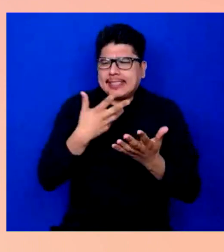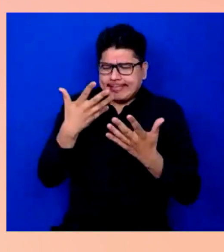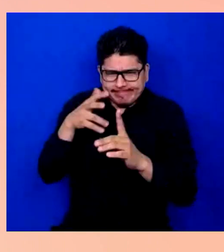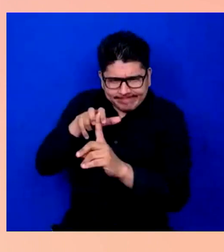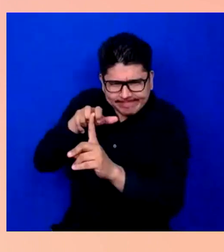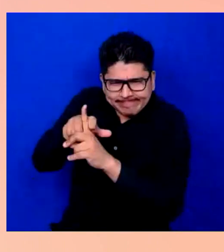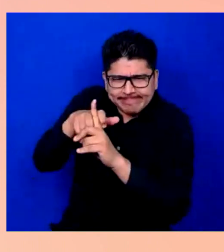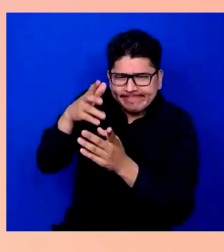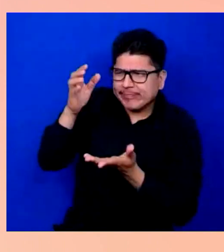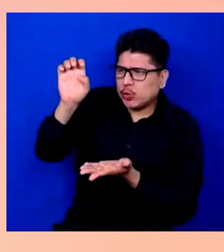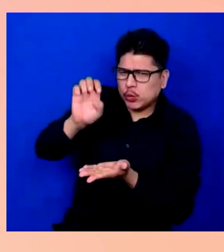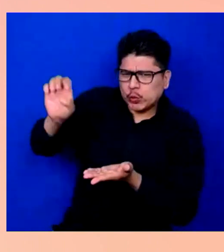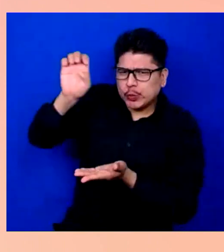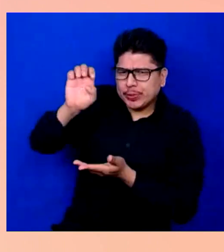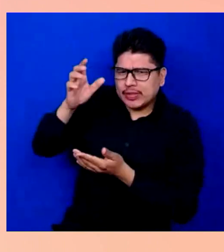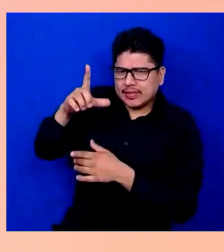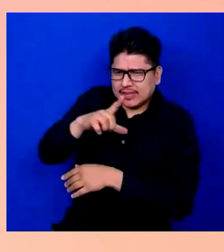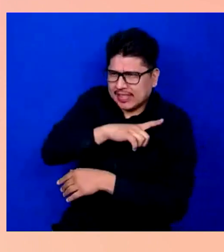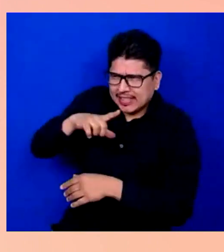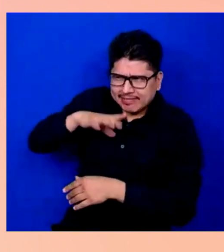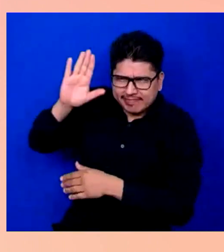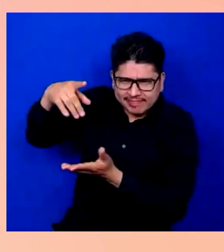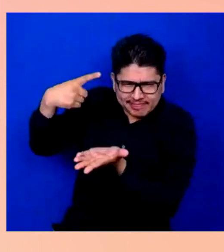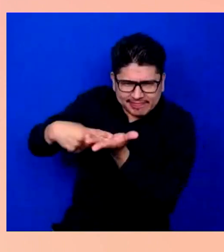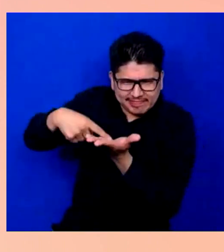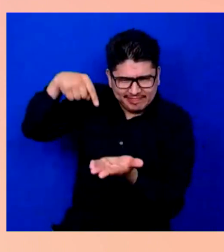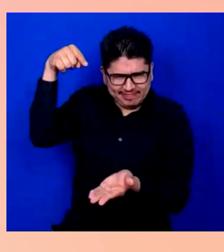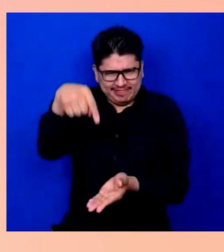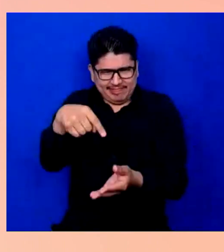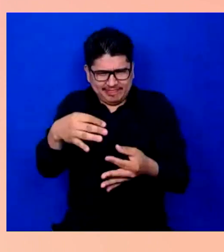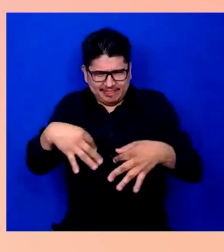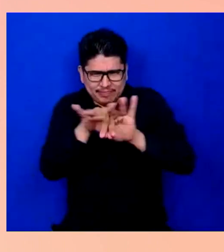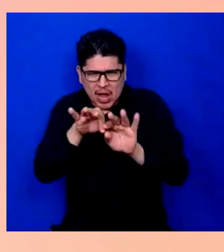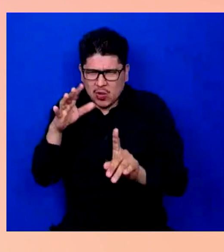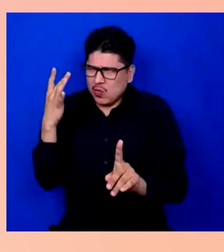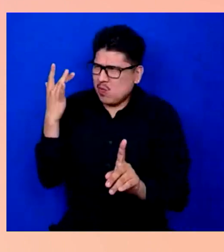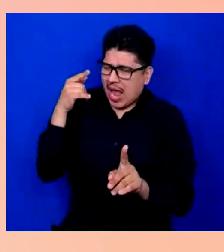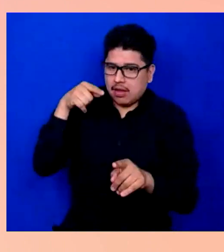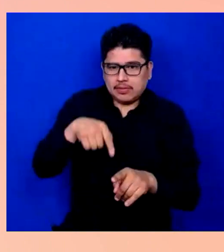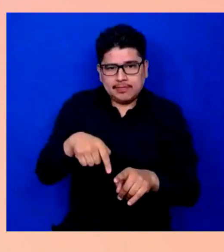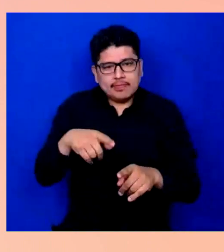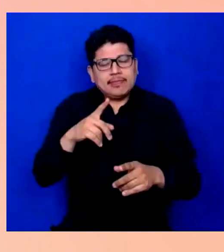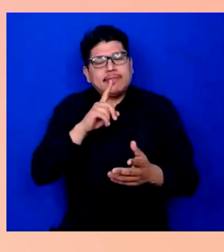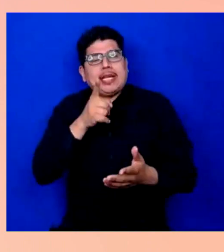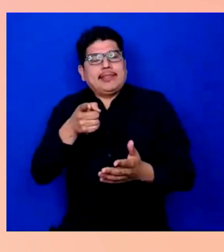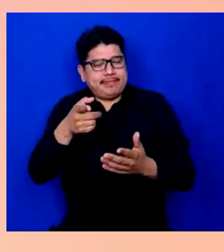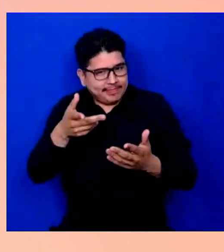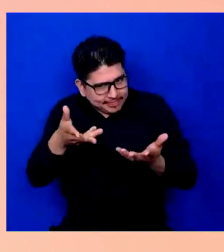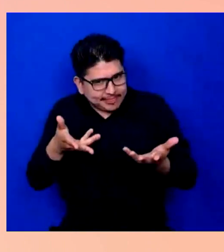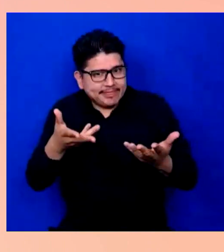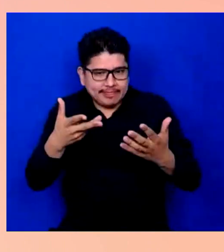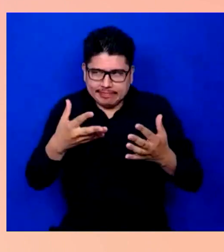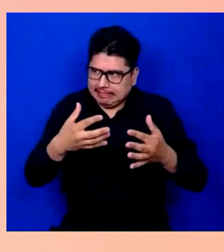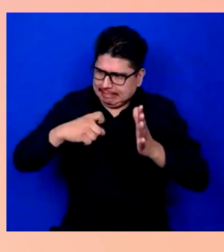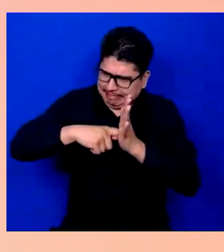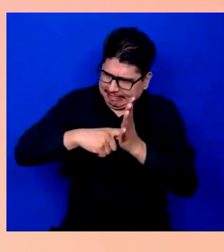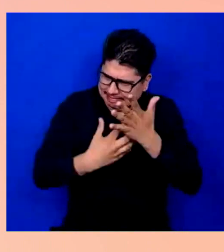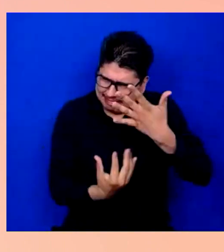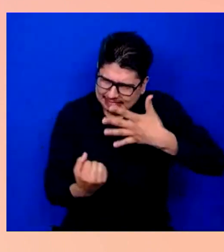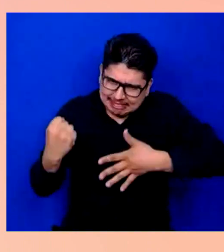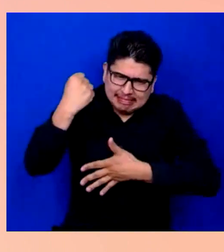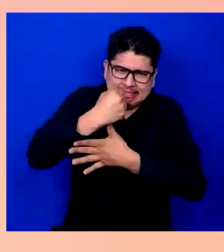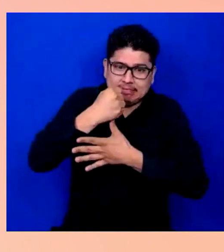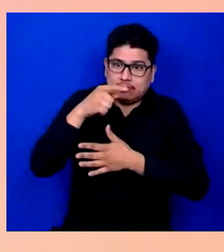in this matter because fortunately, this is one of the key priorities of the European Union at the moment,